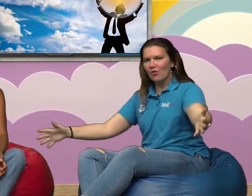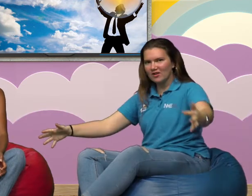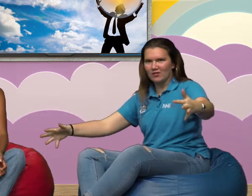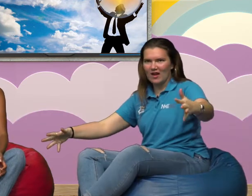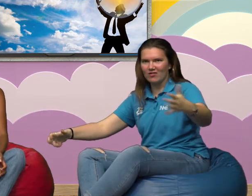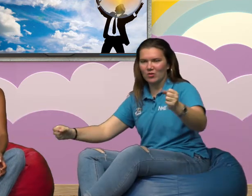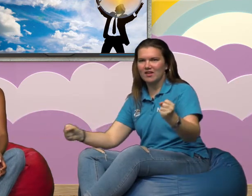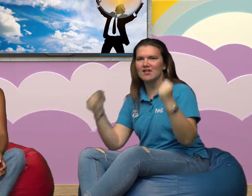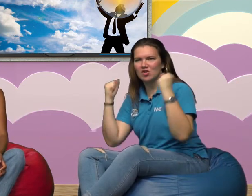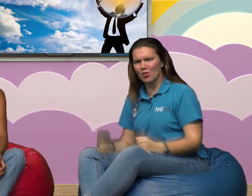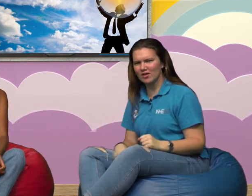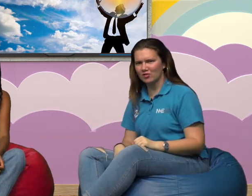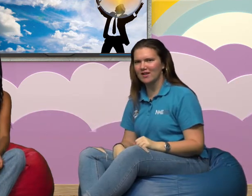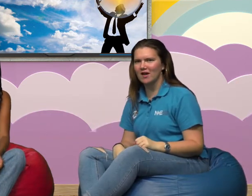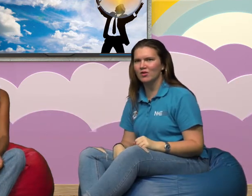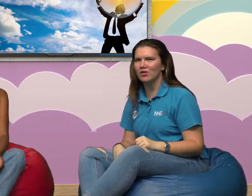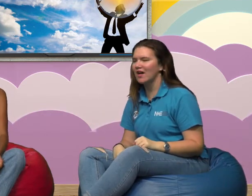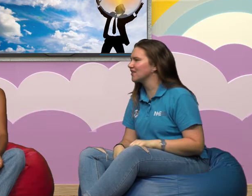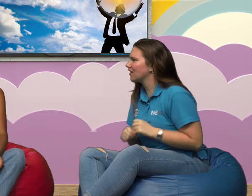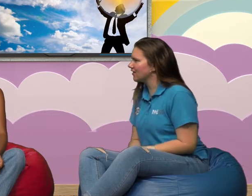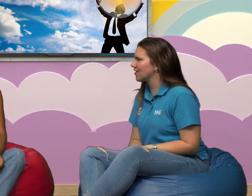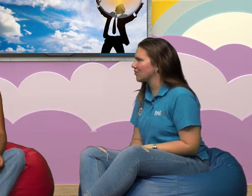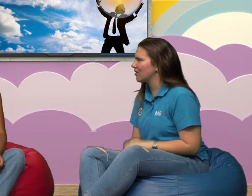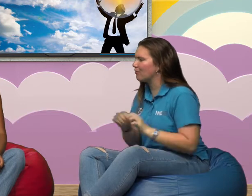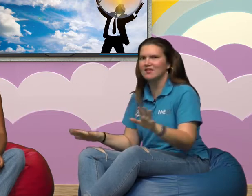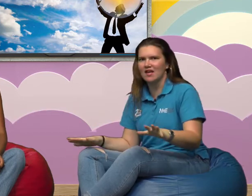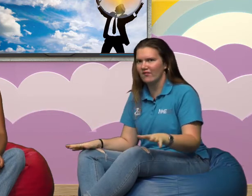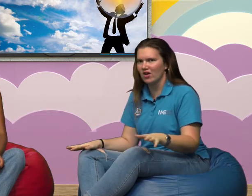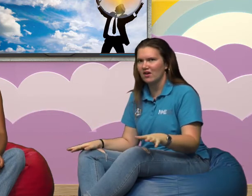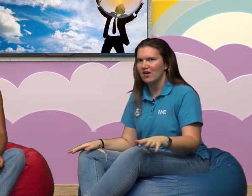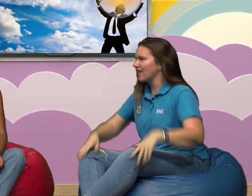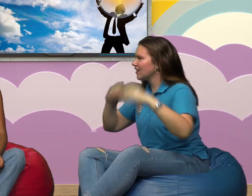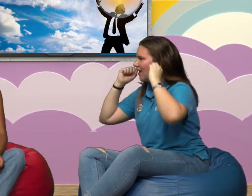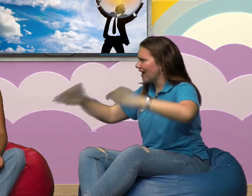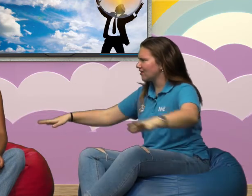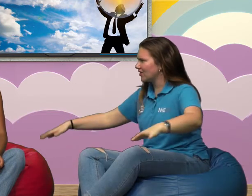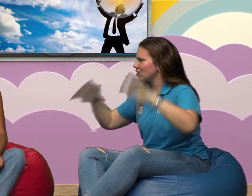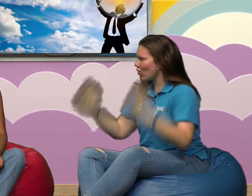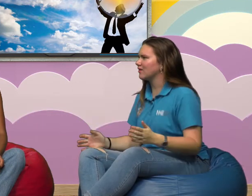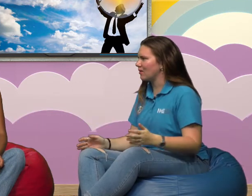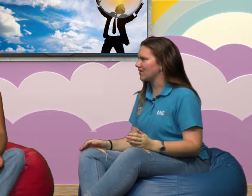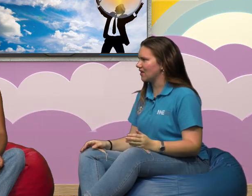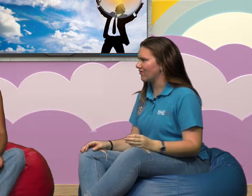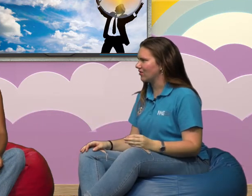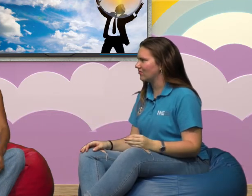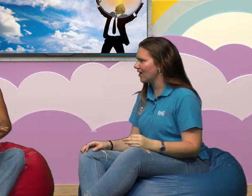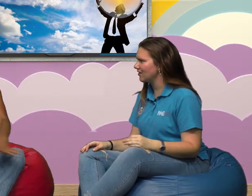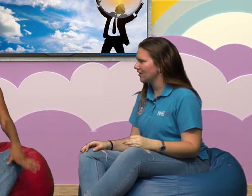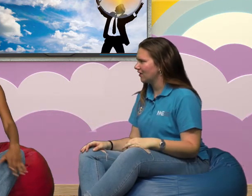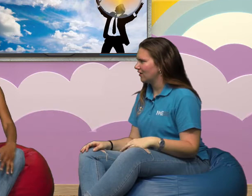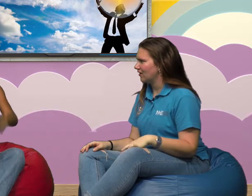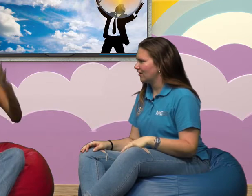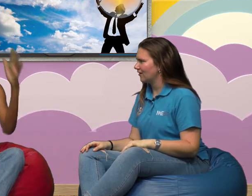so wonderful having you with us. It's always a great time with you guys. I think this has been the best day ever. I think Active Kids is always my best day ever. It right?